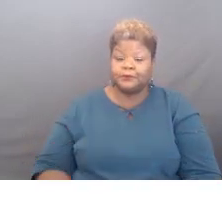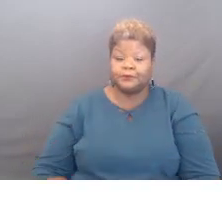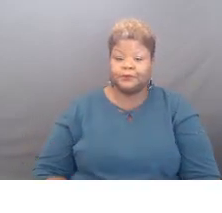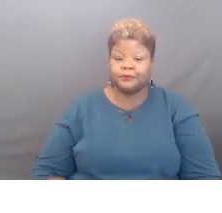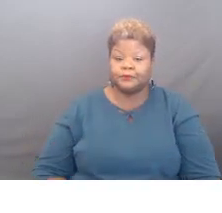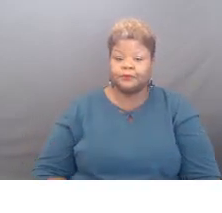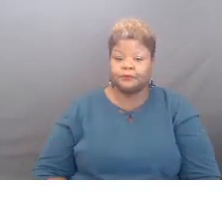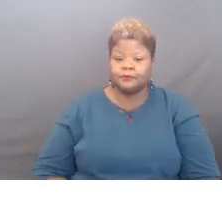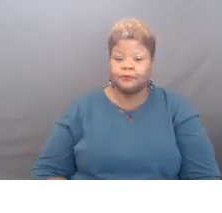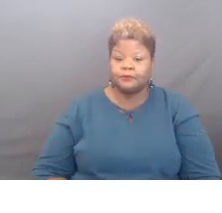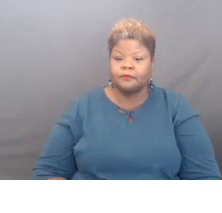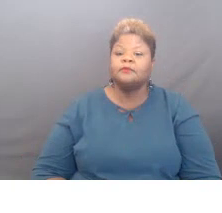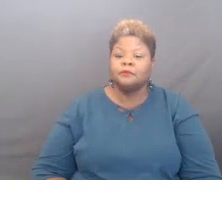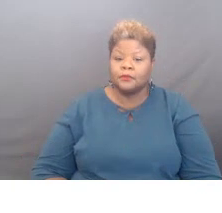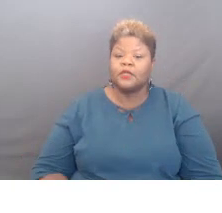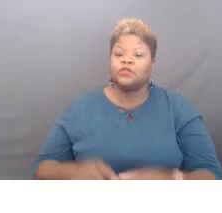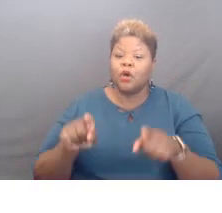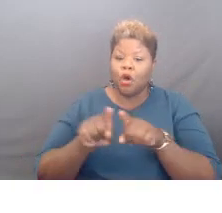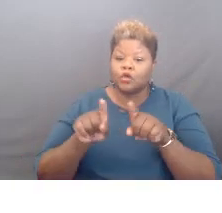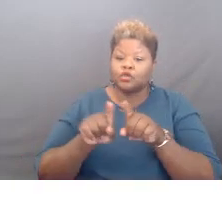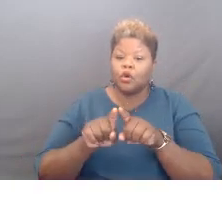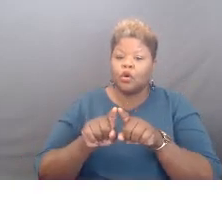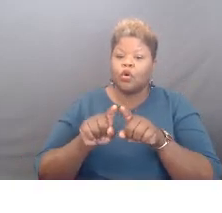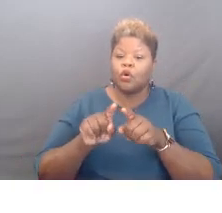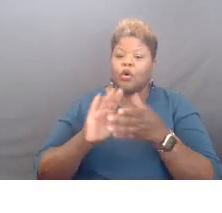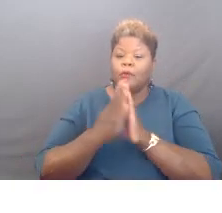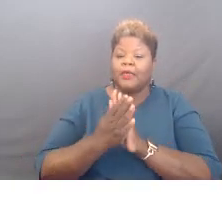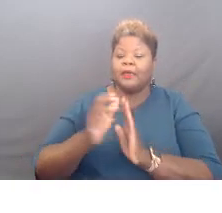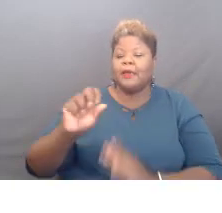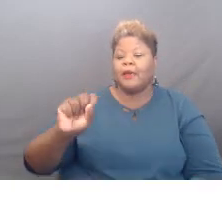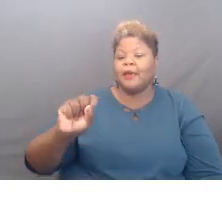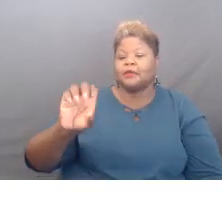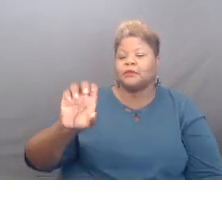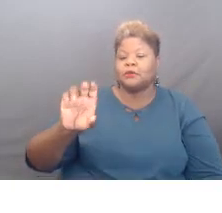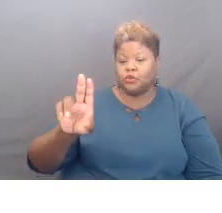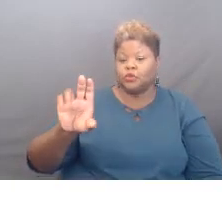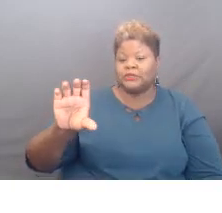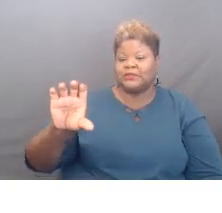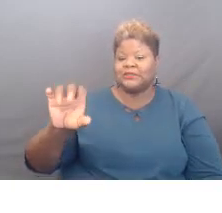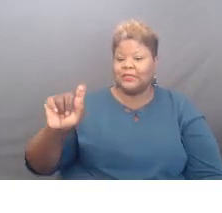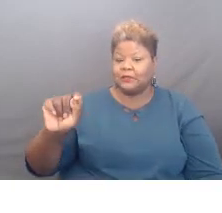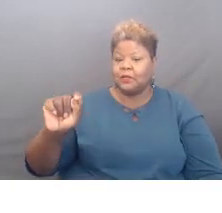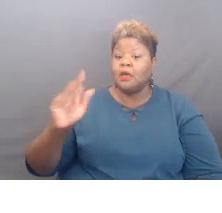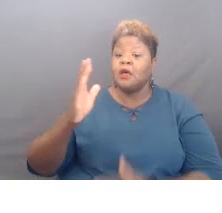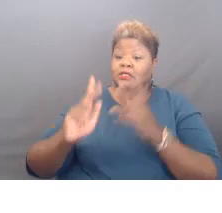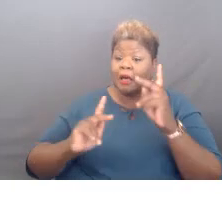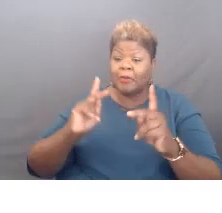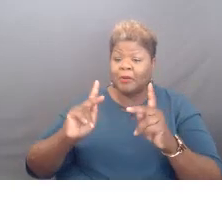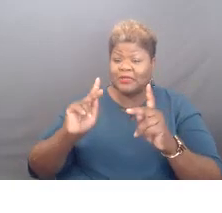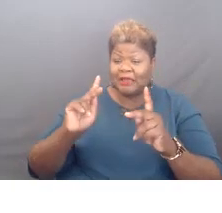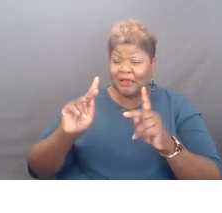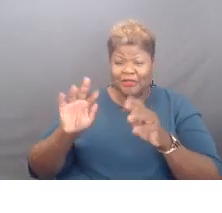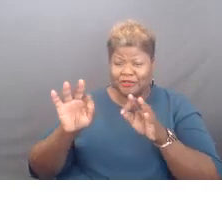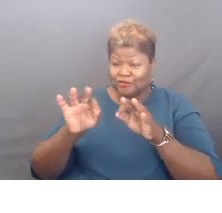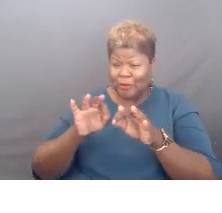They should also be succinct. A lot of people who use screen readers have reported back that some people make their image descriptions